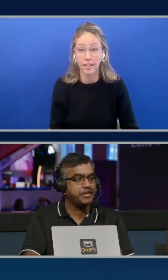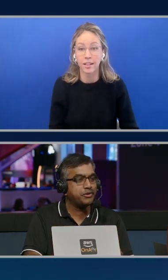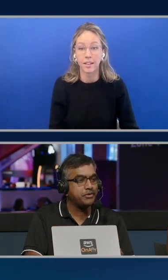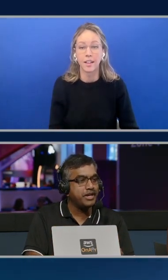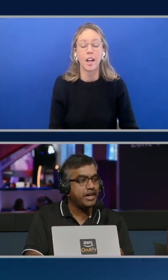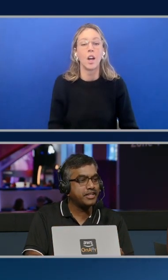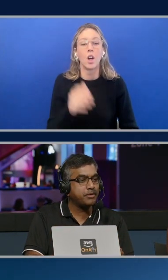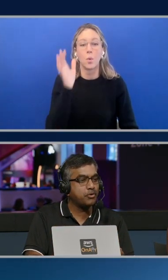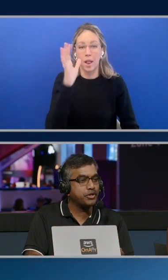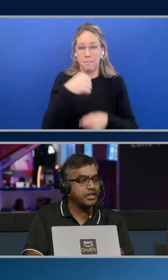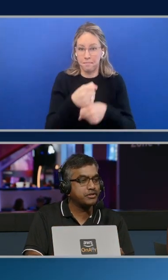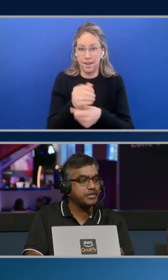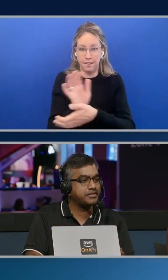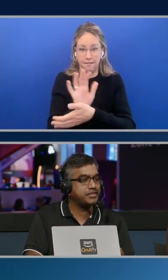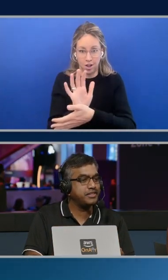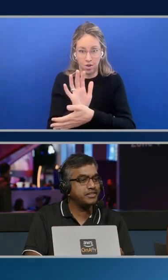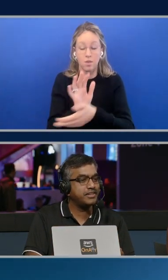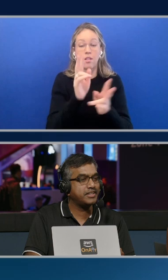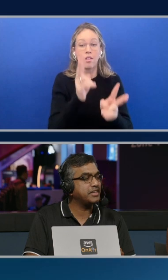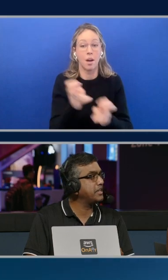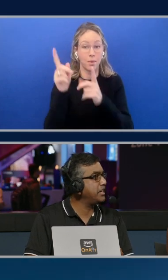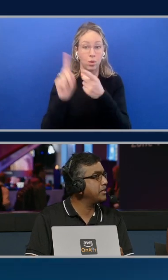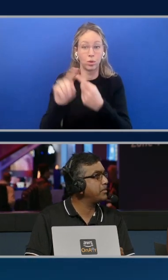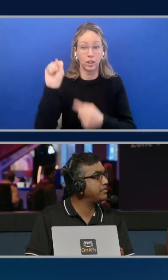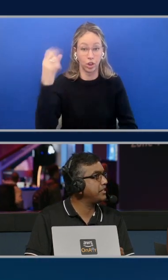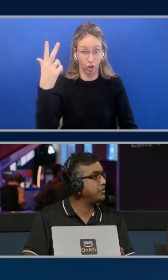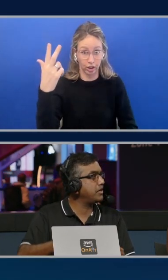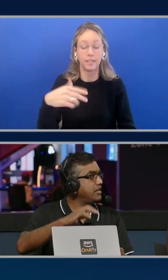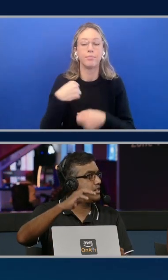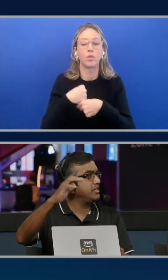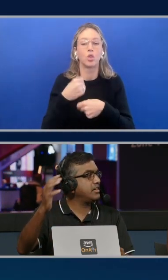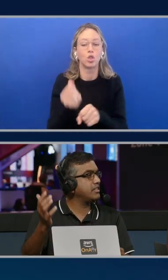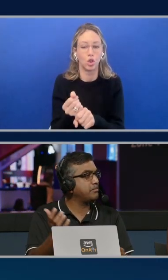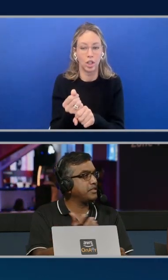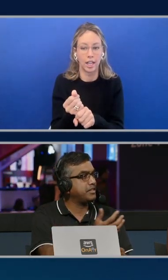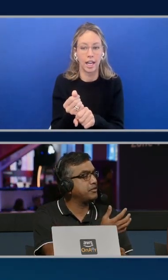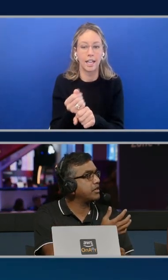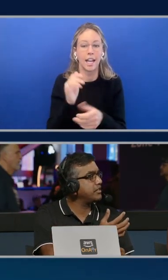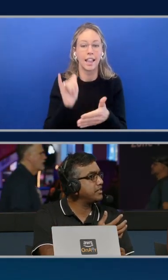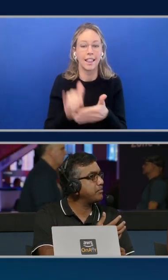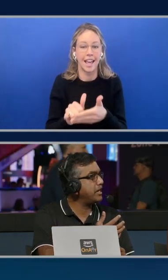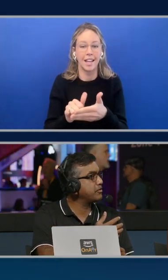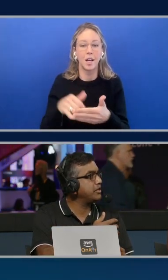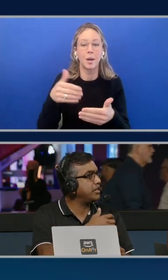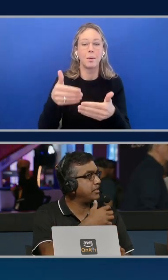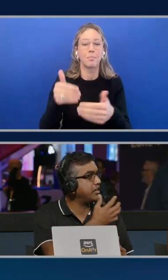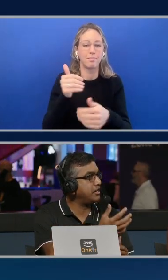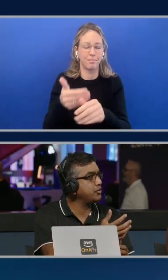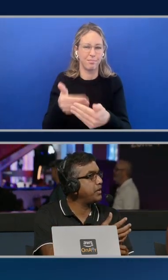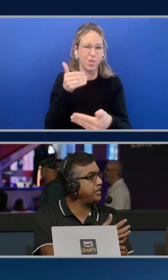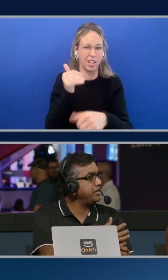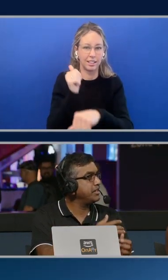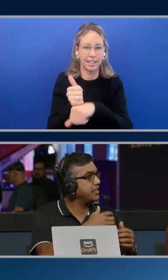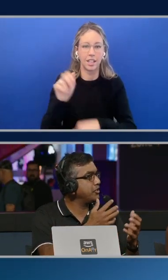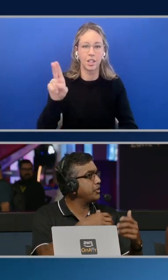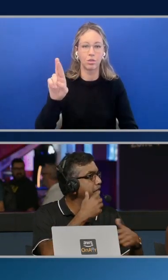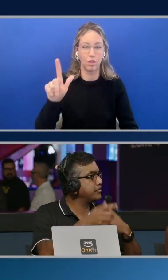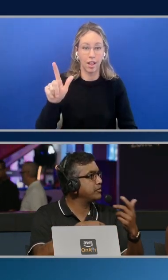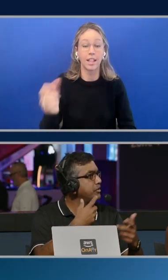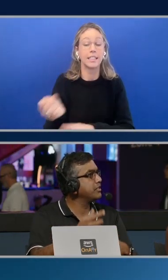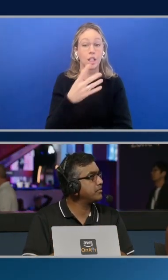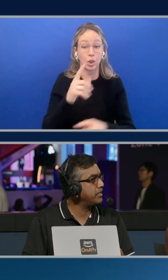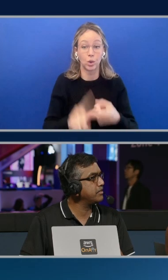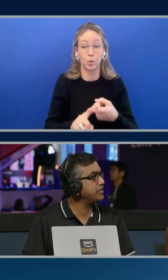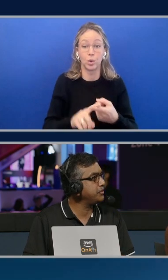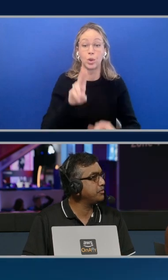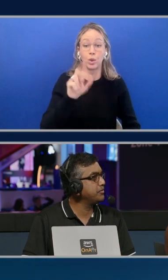resultant video, and then uploading that to the S3, and then creating a pre-sent URL. And then the pre-sent URL is sent back to the UI. Yeah. And then the UI is